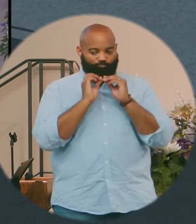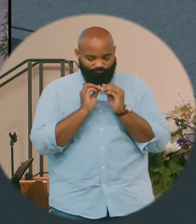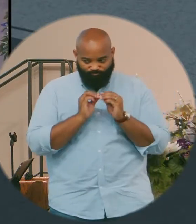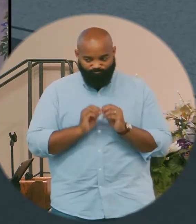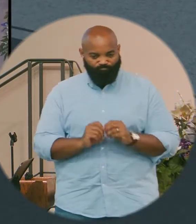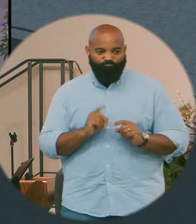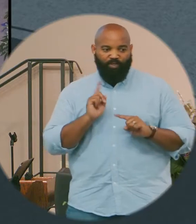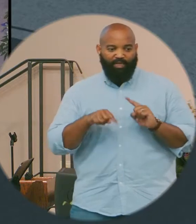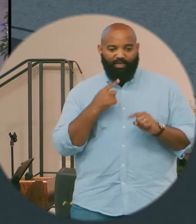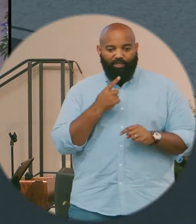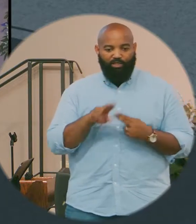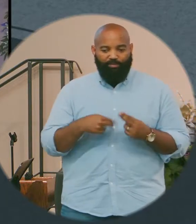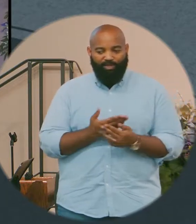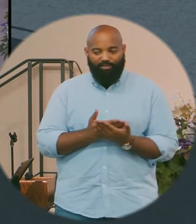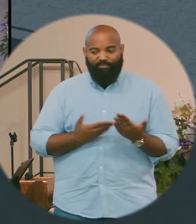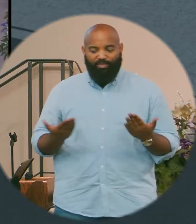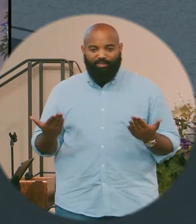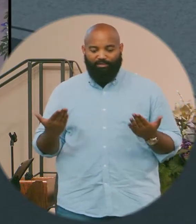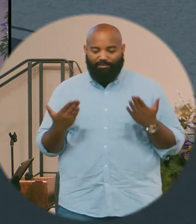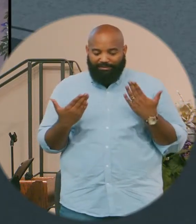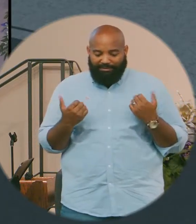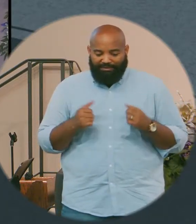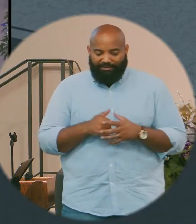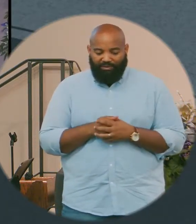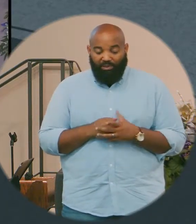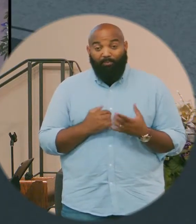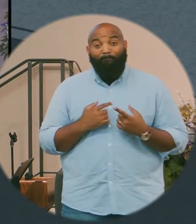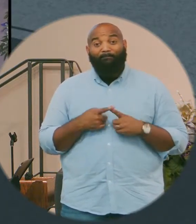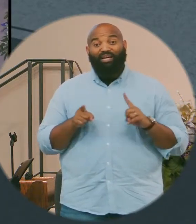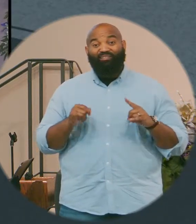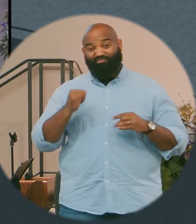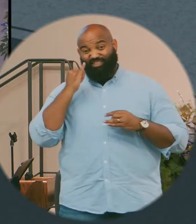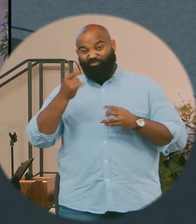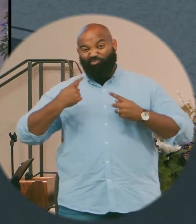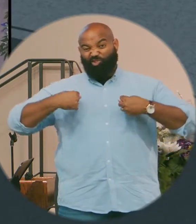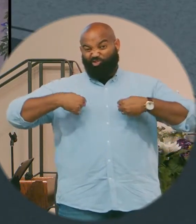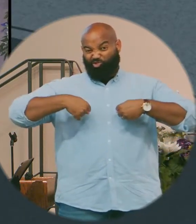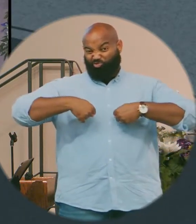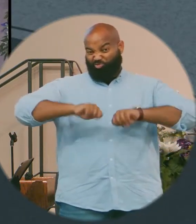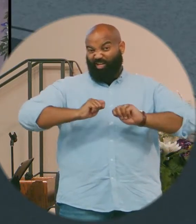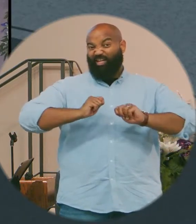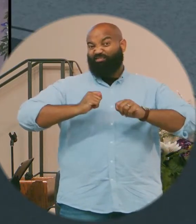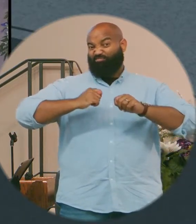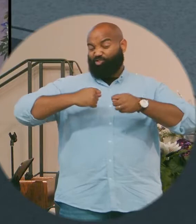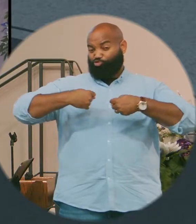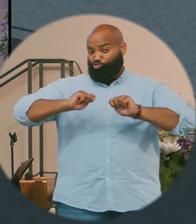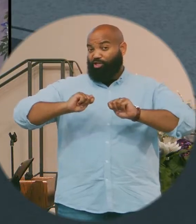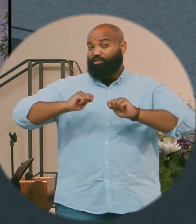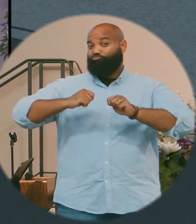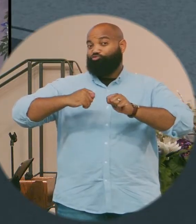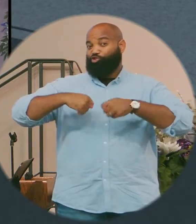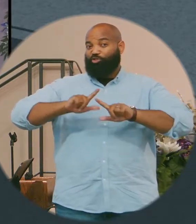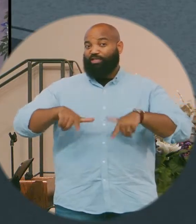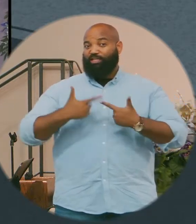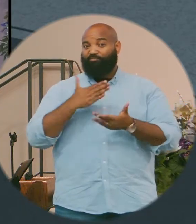and intentional about getting beyond that and to shake off condemnation that could come, you need to open